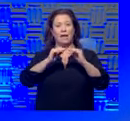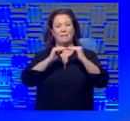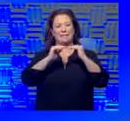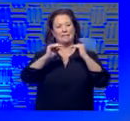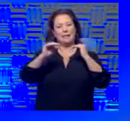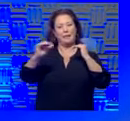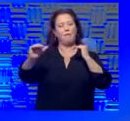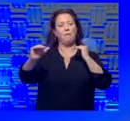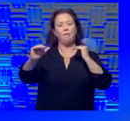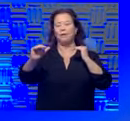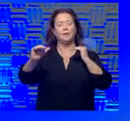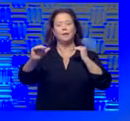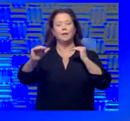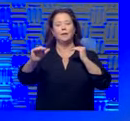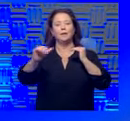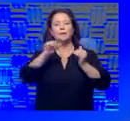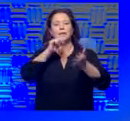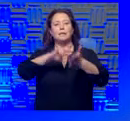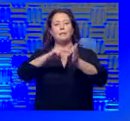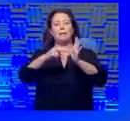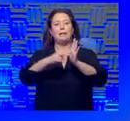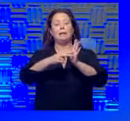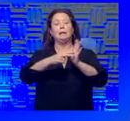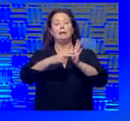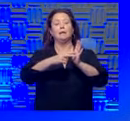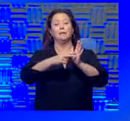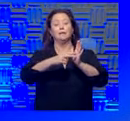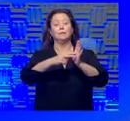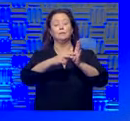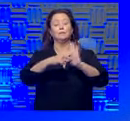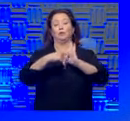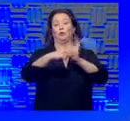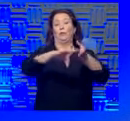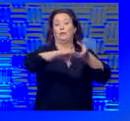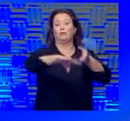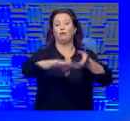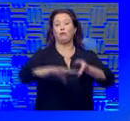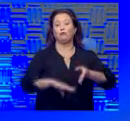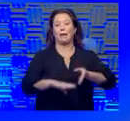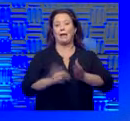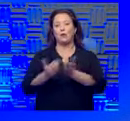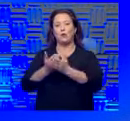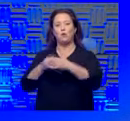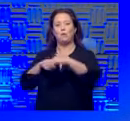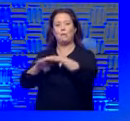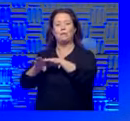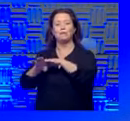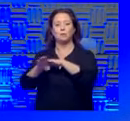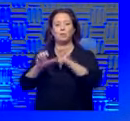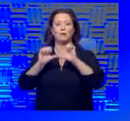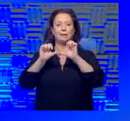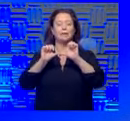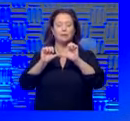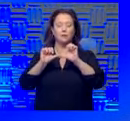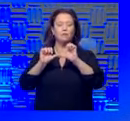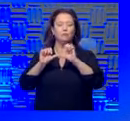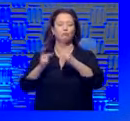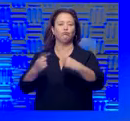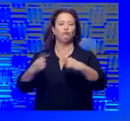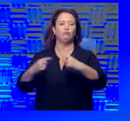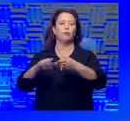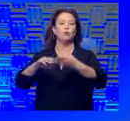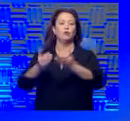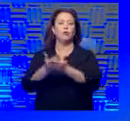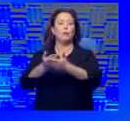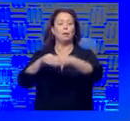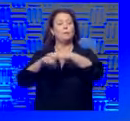stable, that doesn't reflect the amount of discharges that we've had and the number of new admissions. So we are continuing to get new admissions. But we've